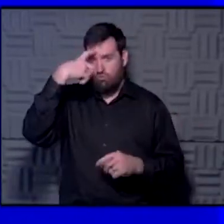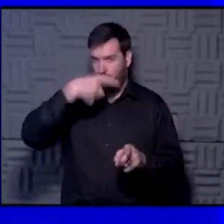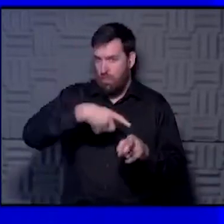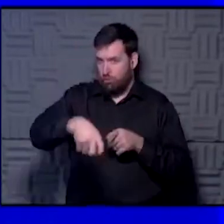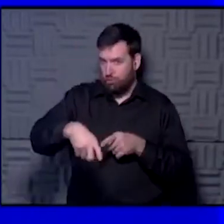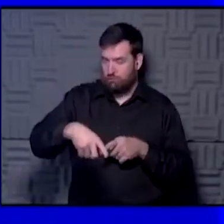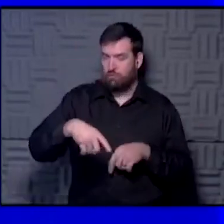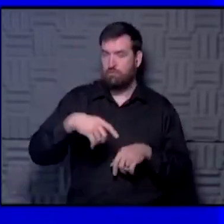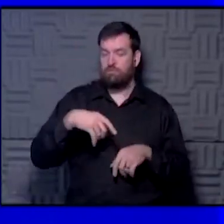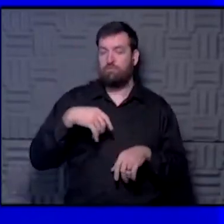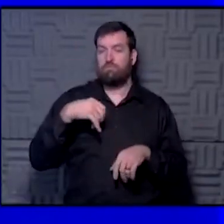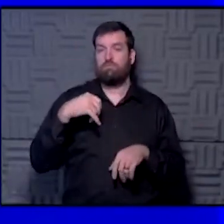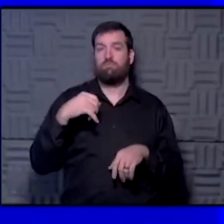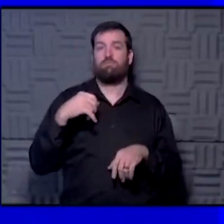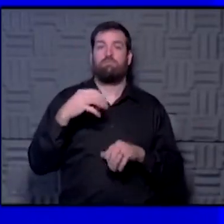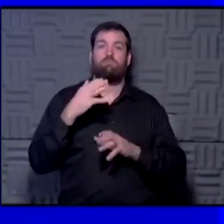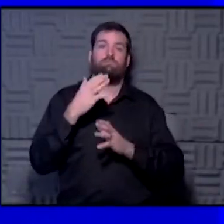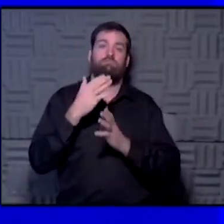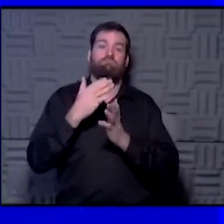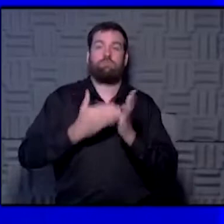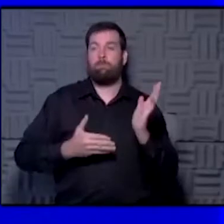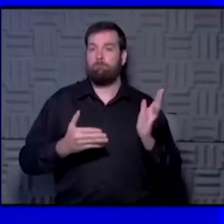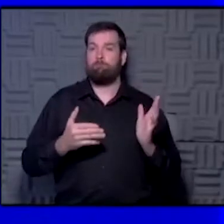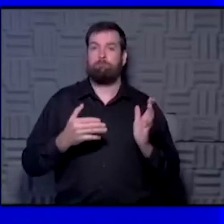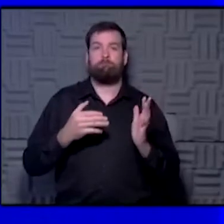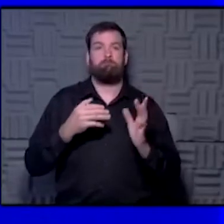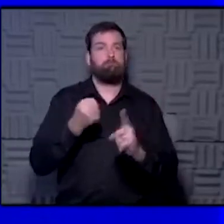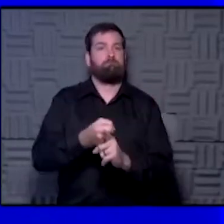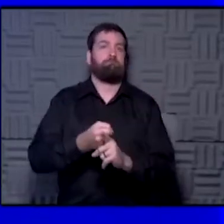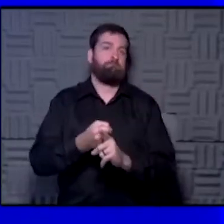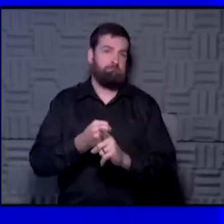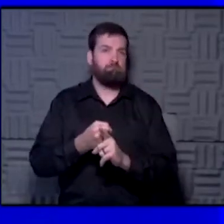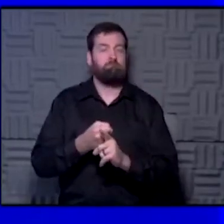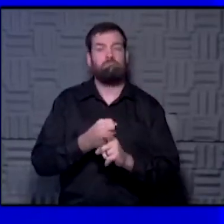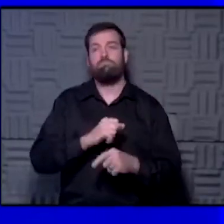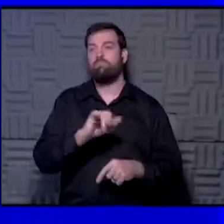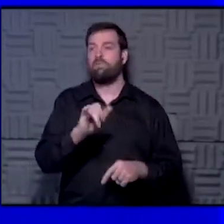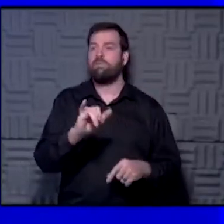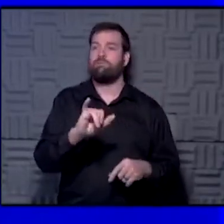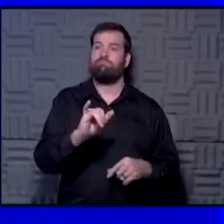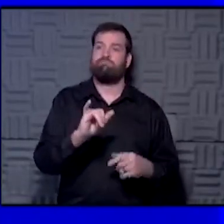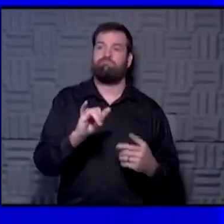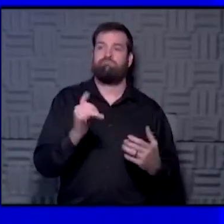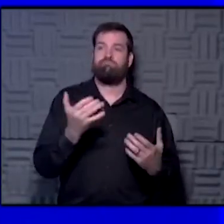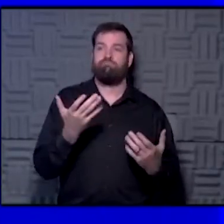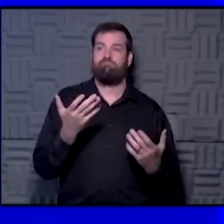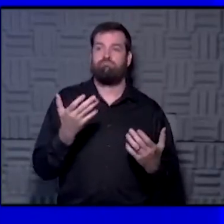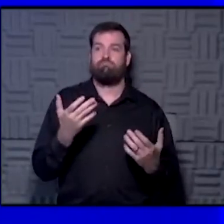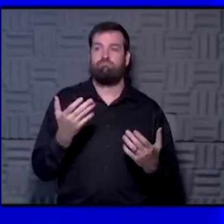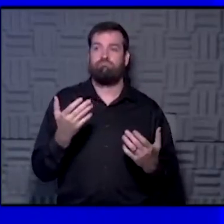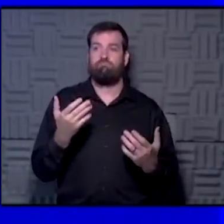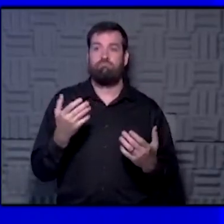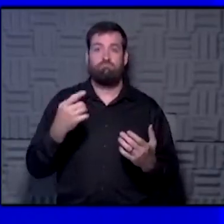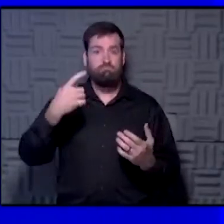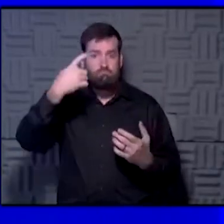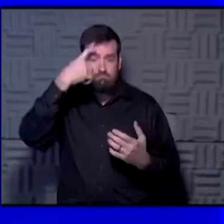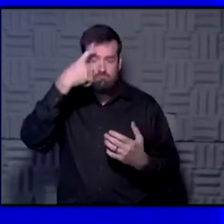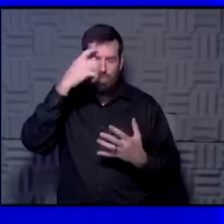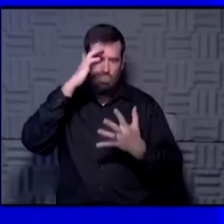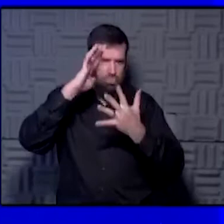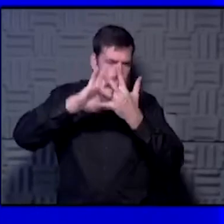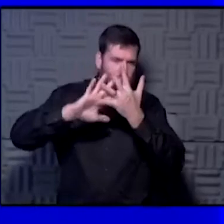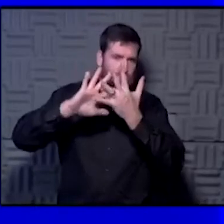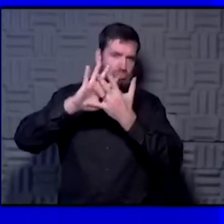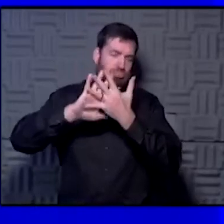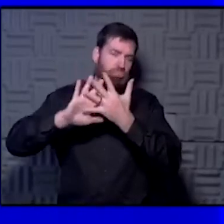in case there are some effects after, such as maybe brain fog or